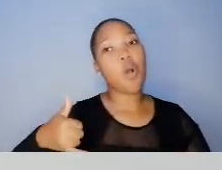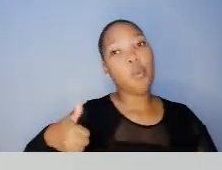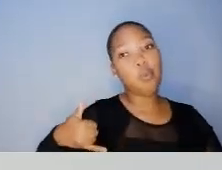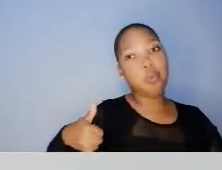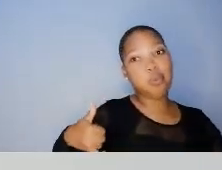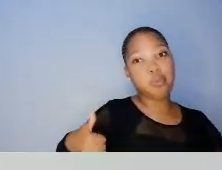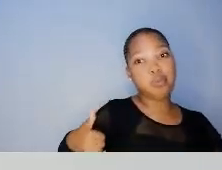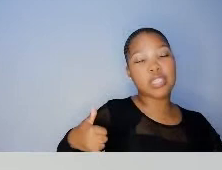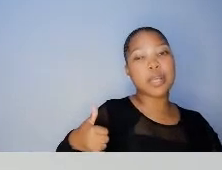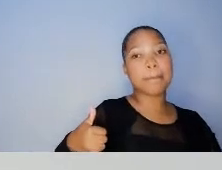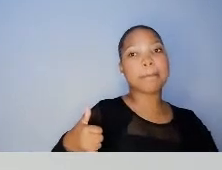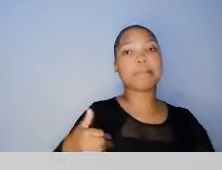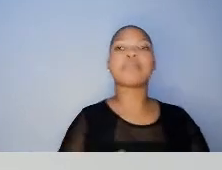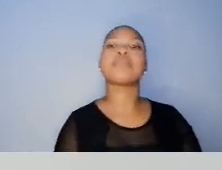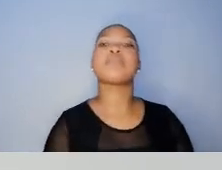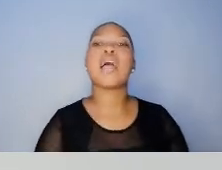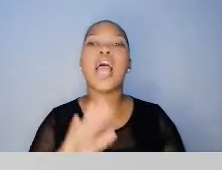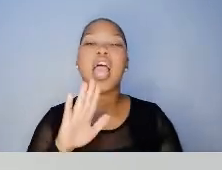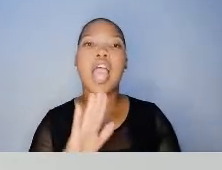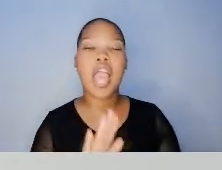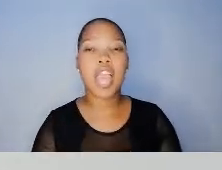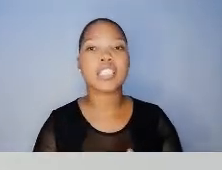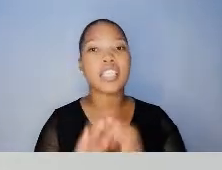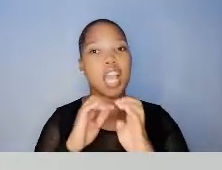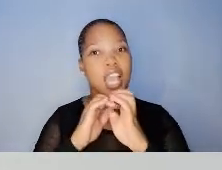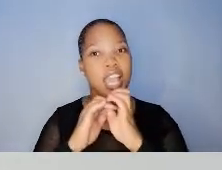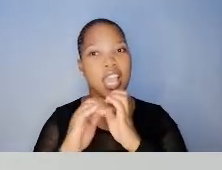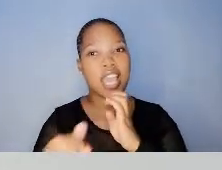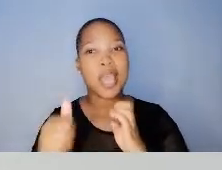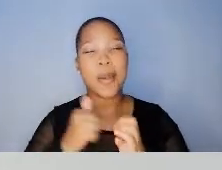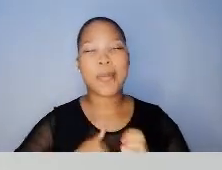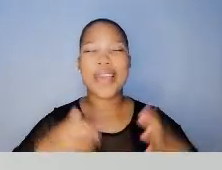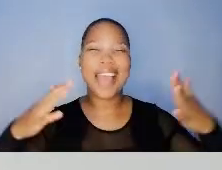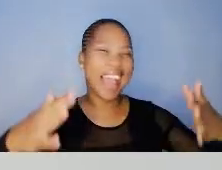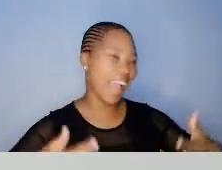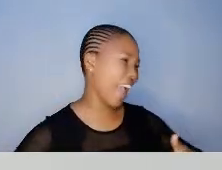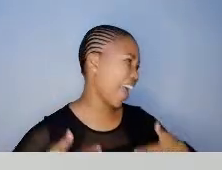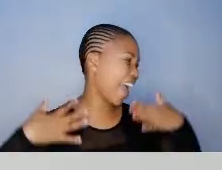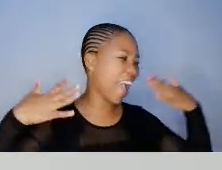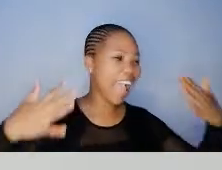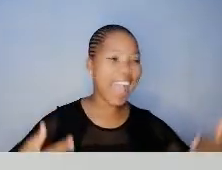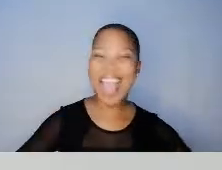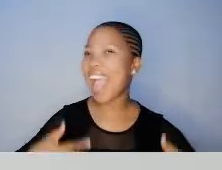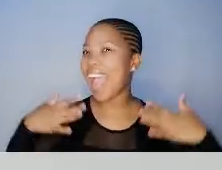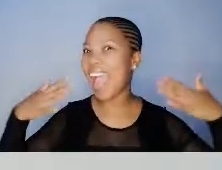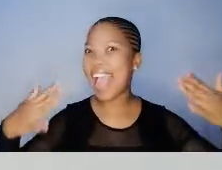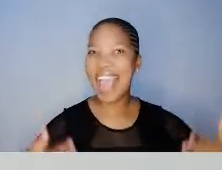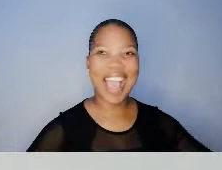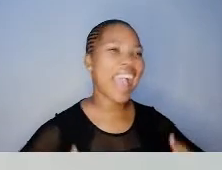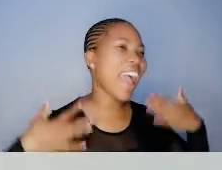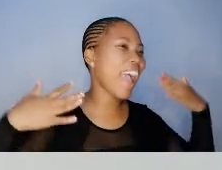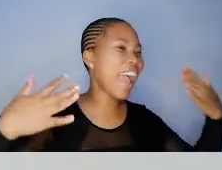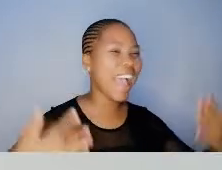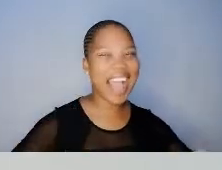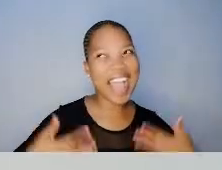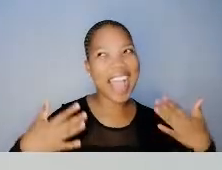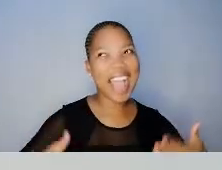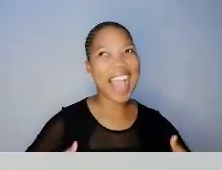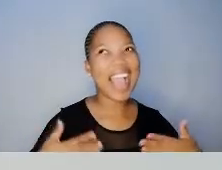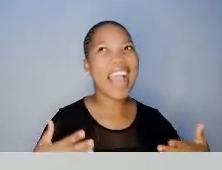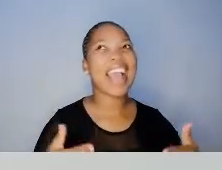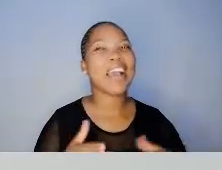WhatsApp, the soft copy one, via WhatsApp and via my email. I was just so happy, guys. I was just so